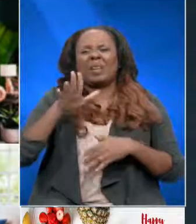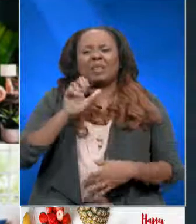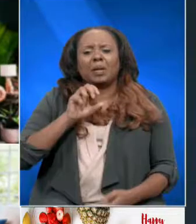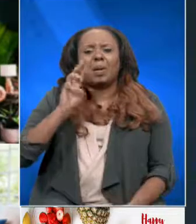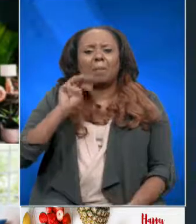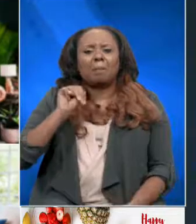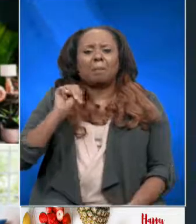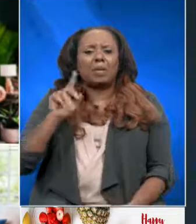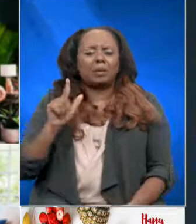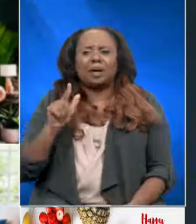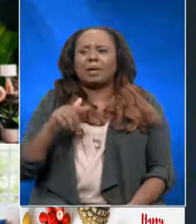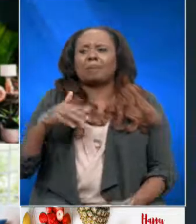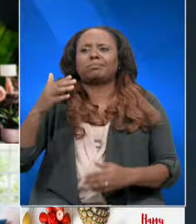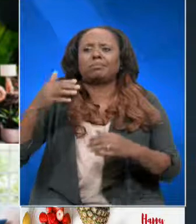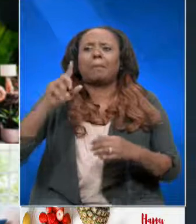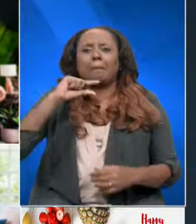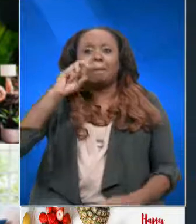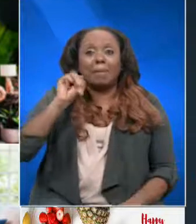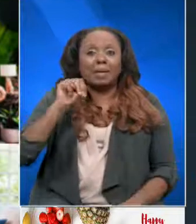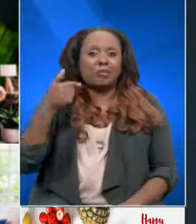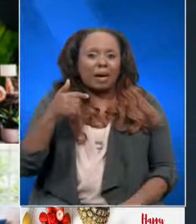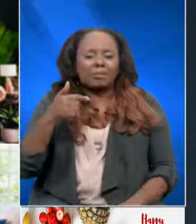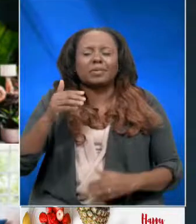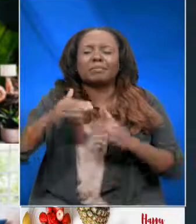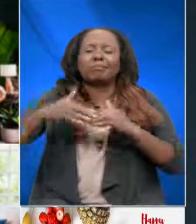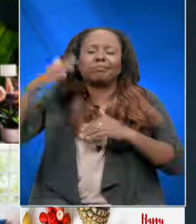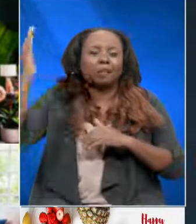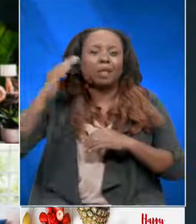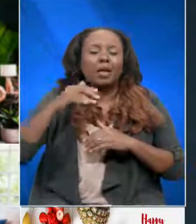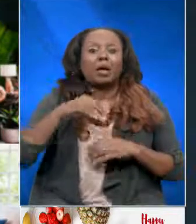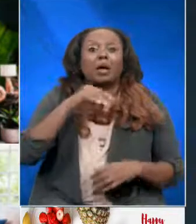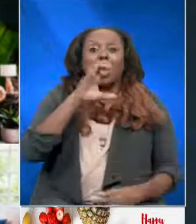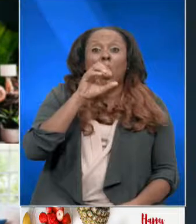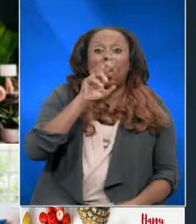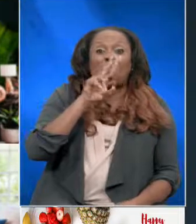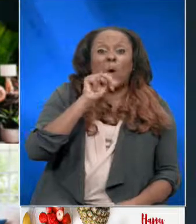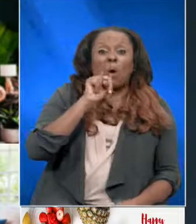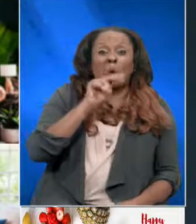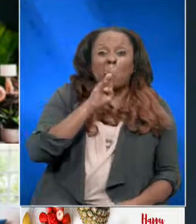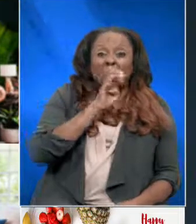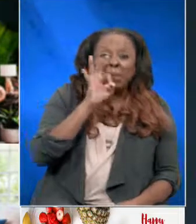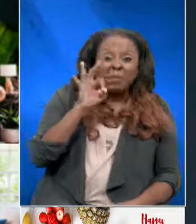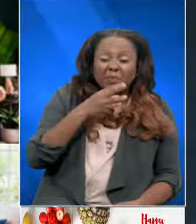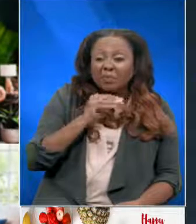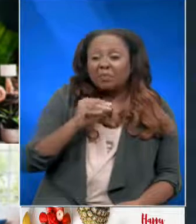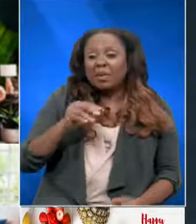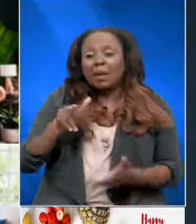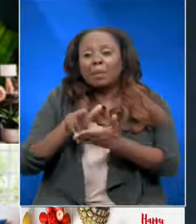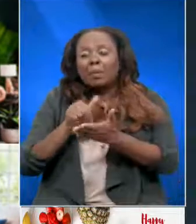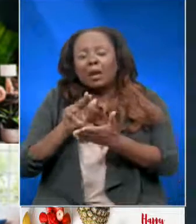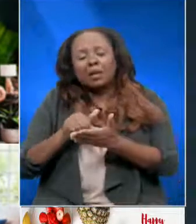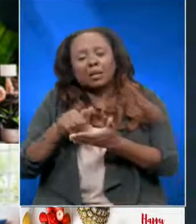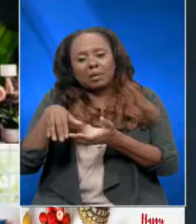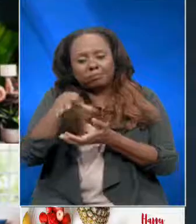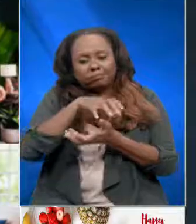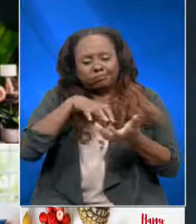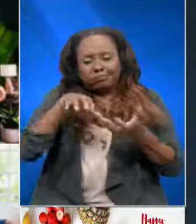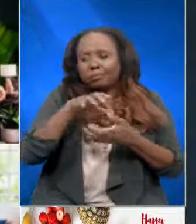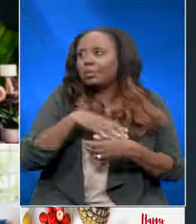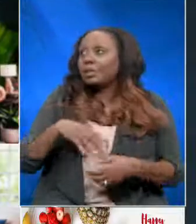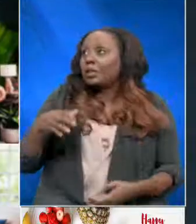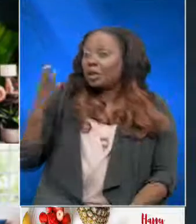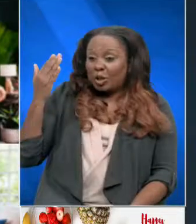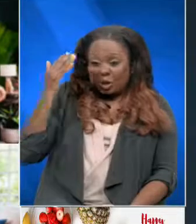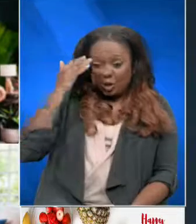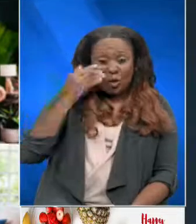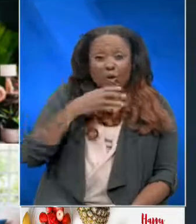time, right? So the corned beef and the cooking butter combined, that is a high salt dish. The The corned old beef people salty, believe in